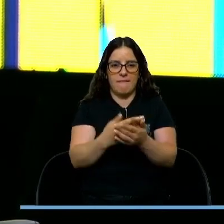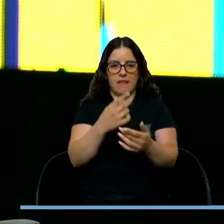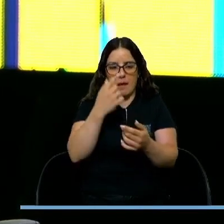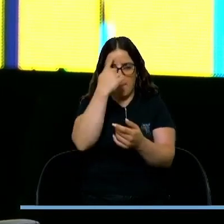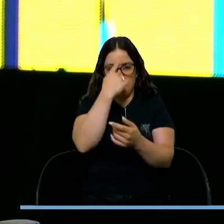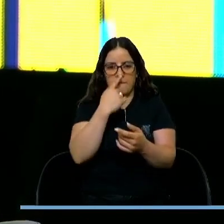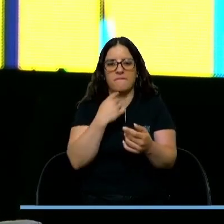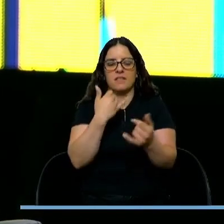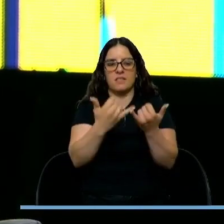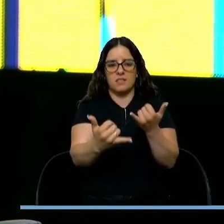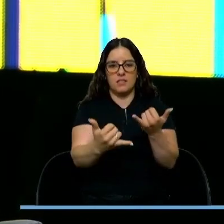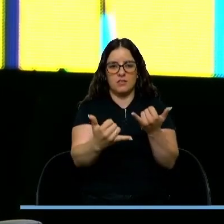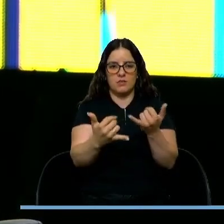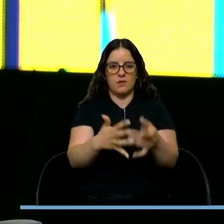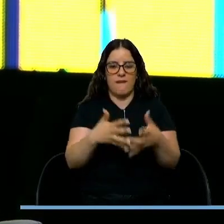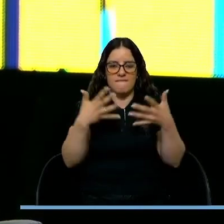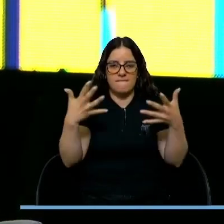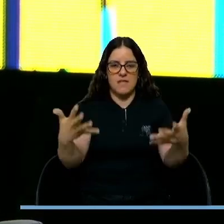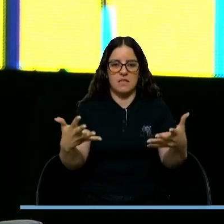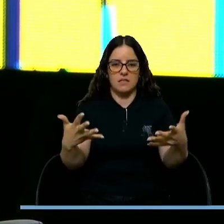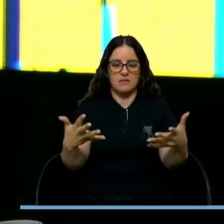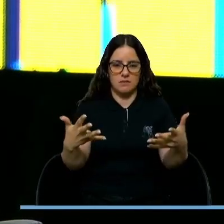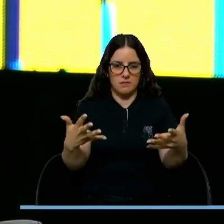risk profile will be bigger.